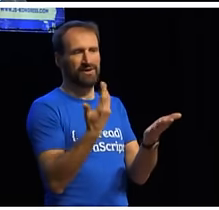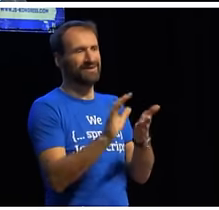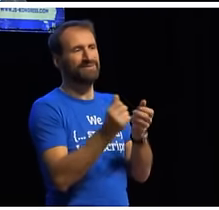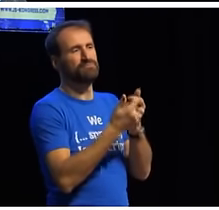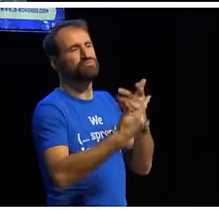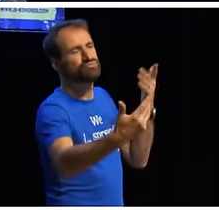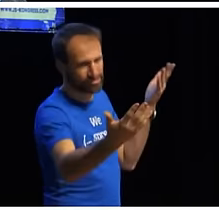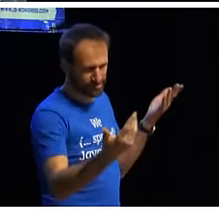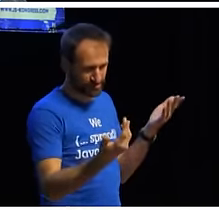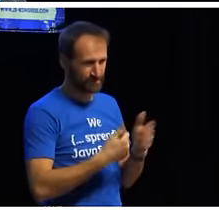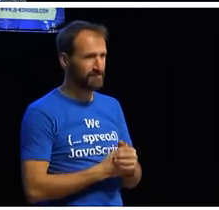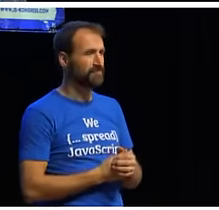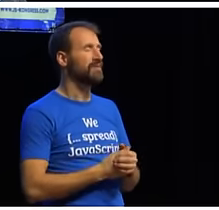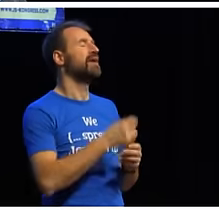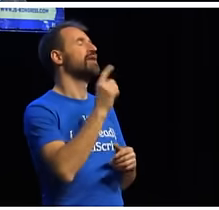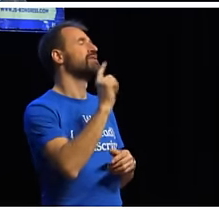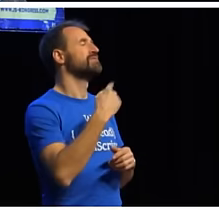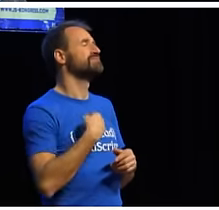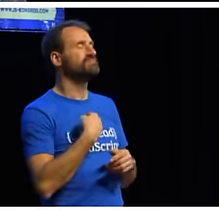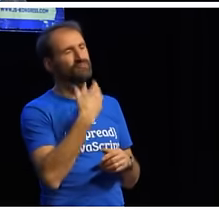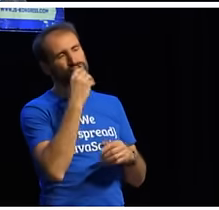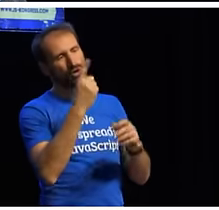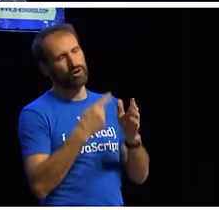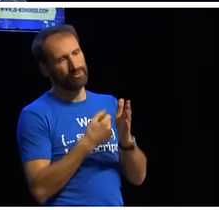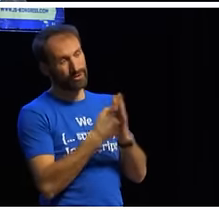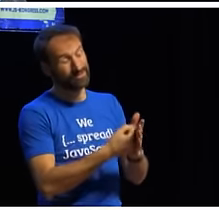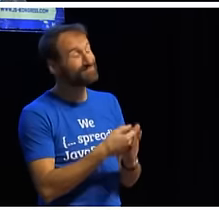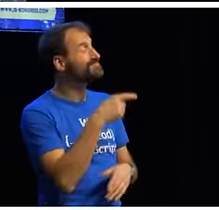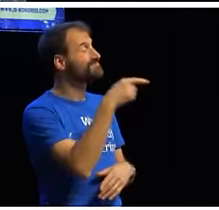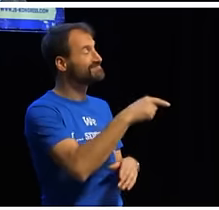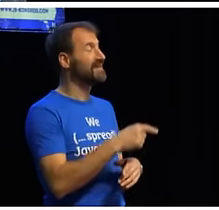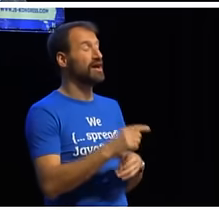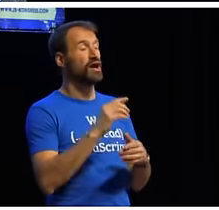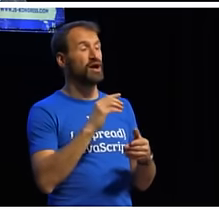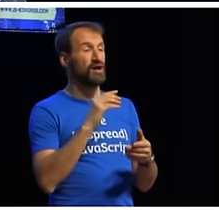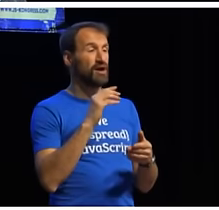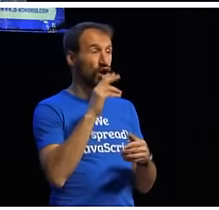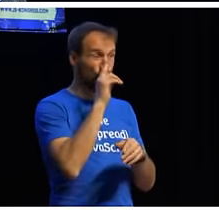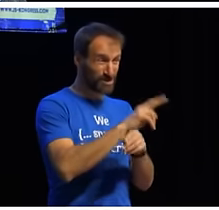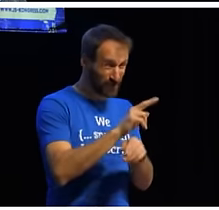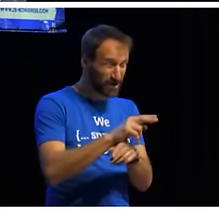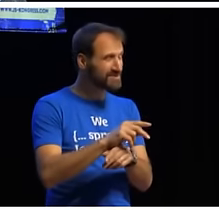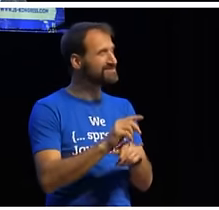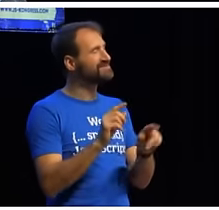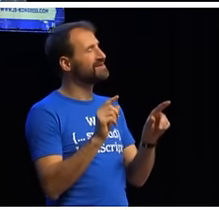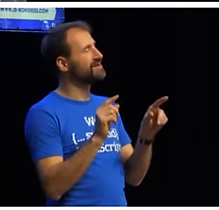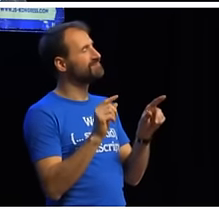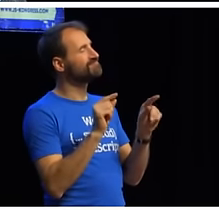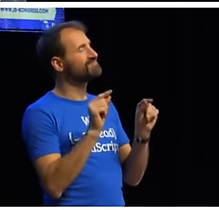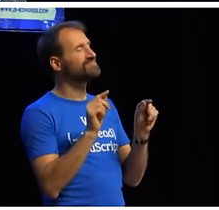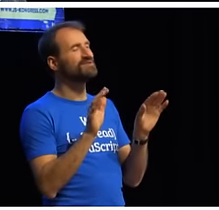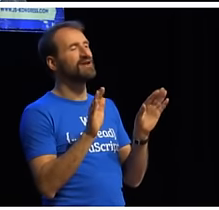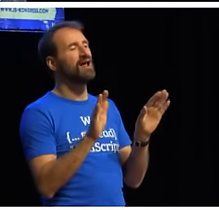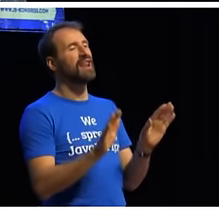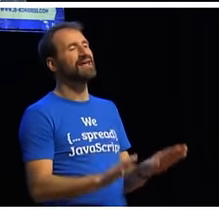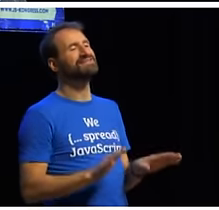The other thing I want to mention is that observables are lazy by default. That means this code you see here will